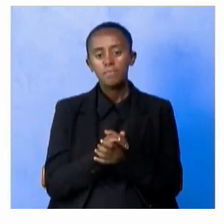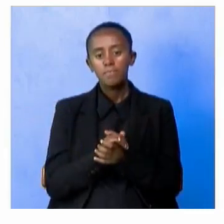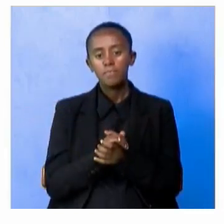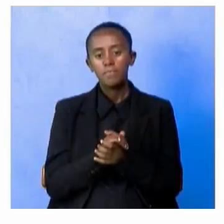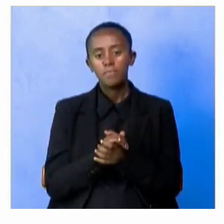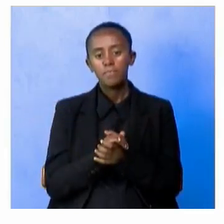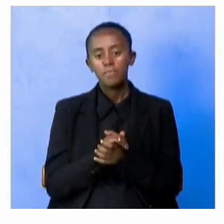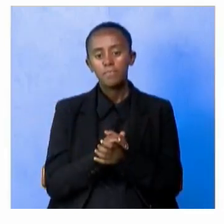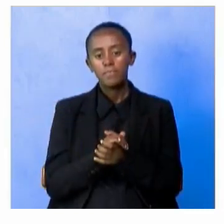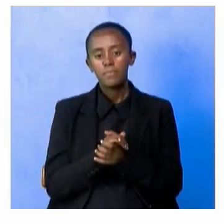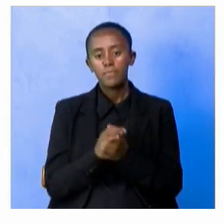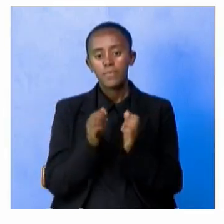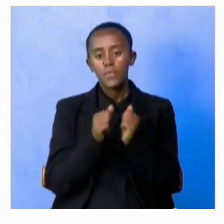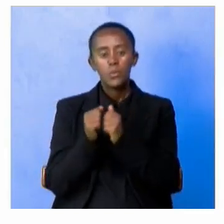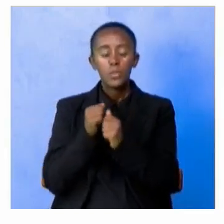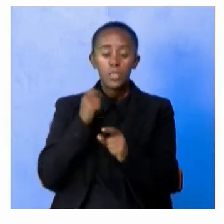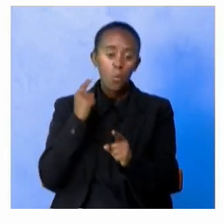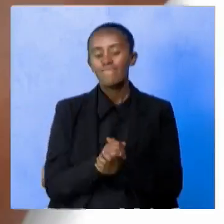with the correct